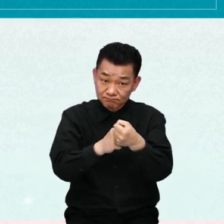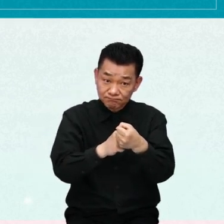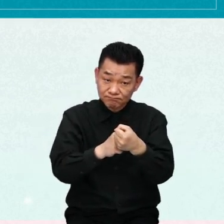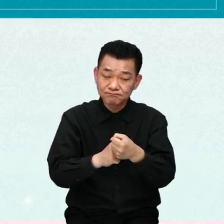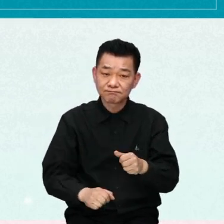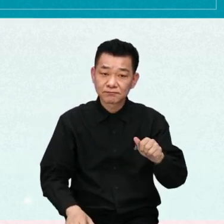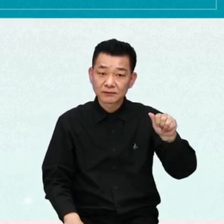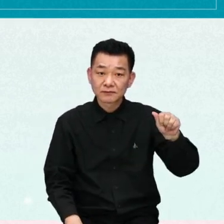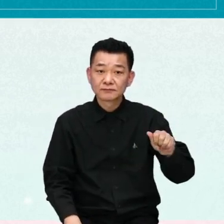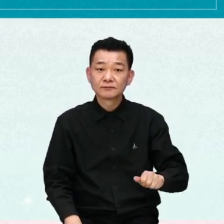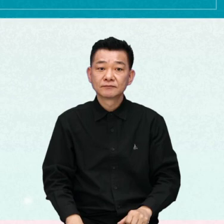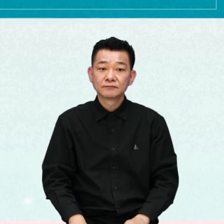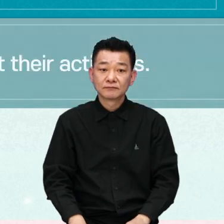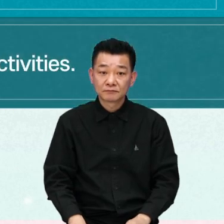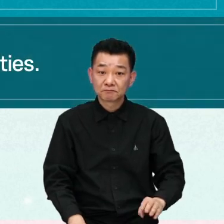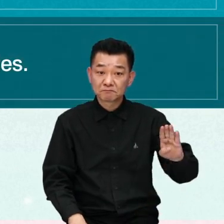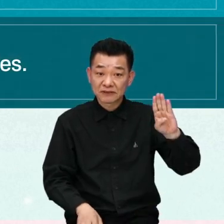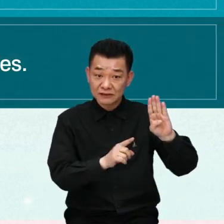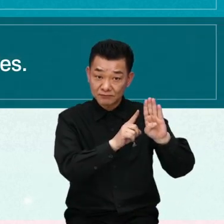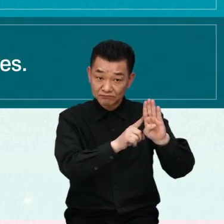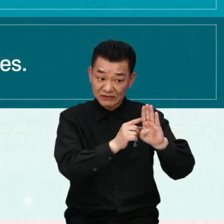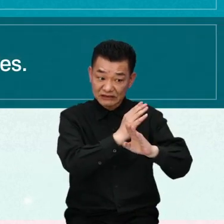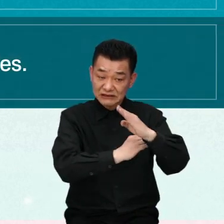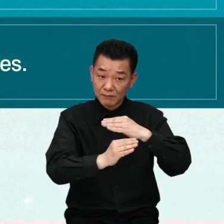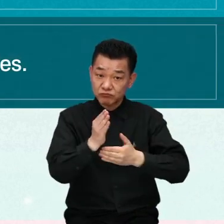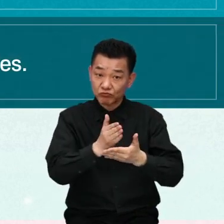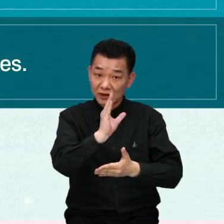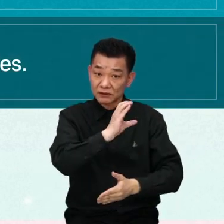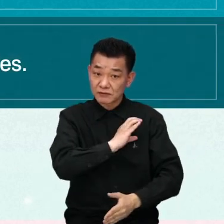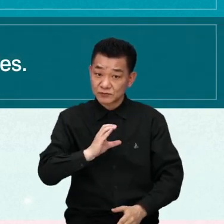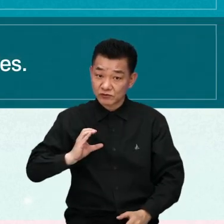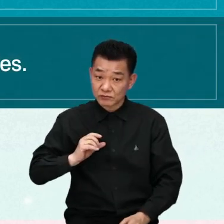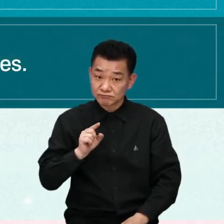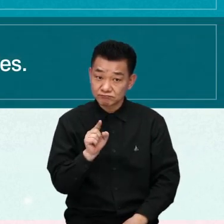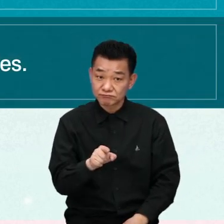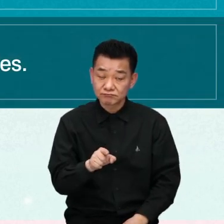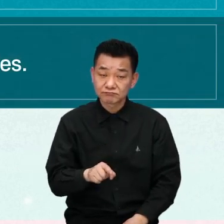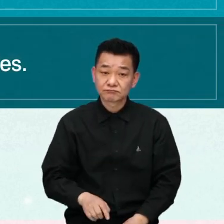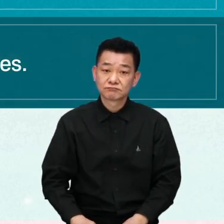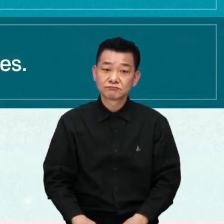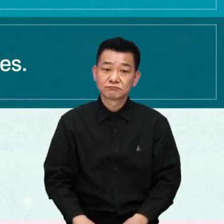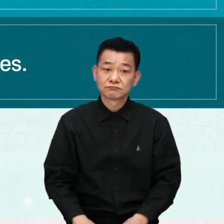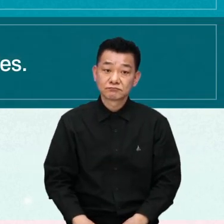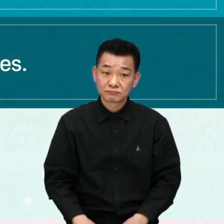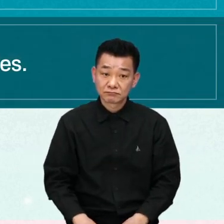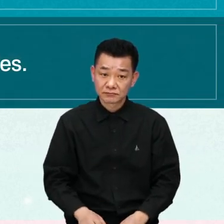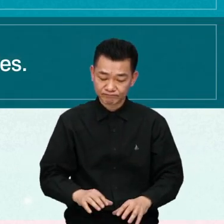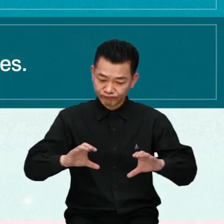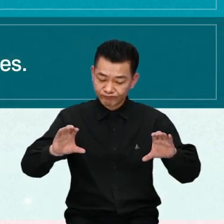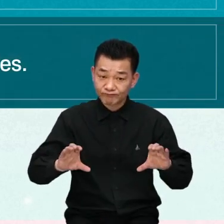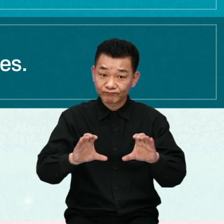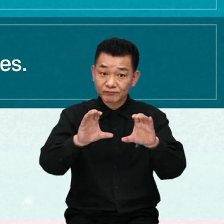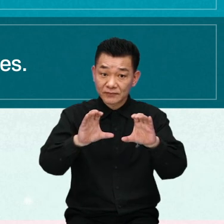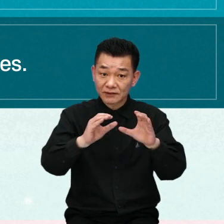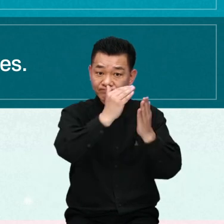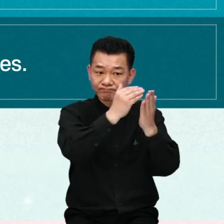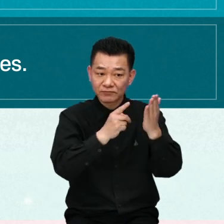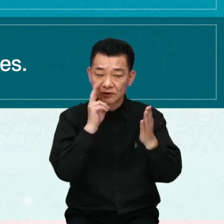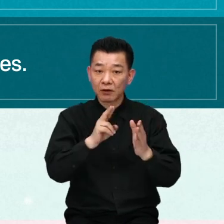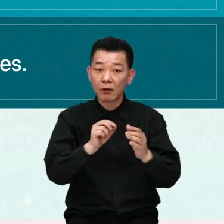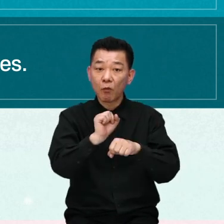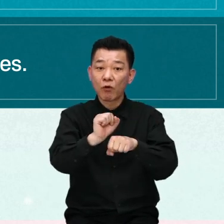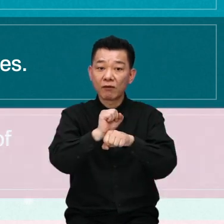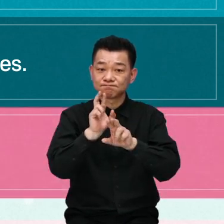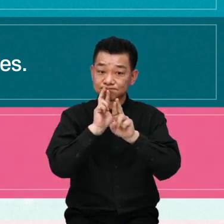Convention, etc. B. The UN Committee on the Rights of Persons with Disabilities shall report their